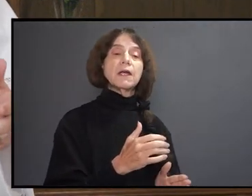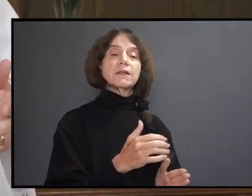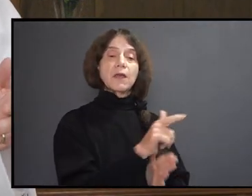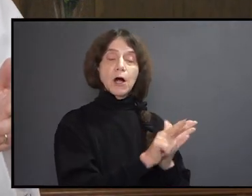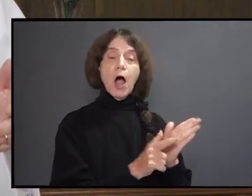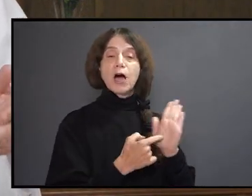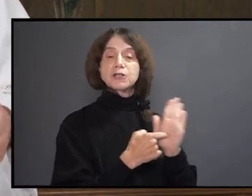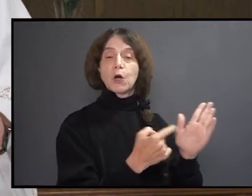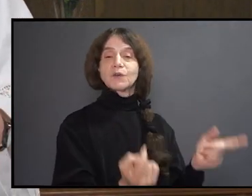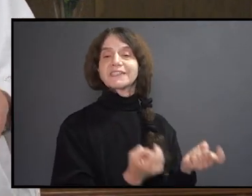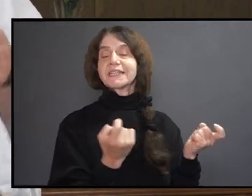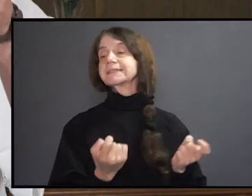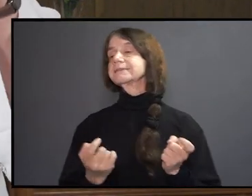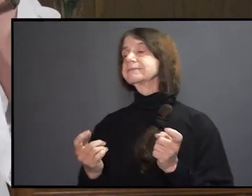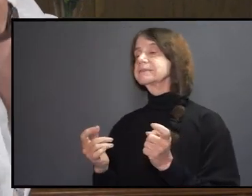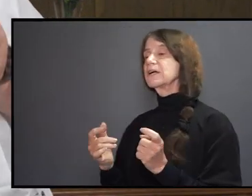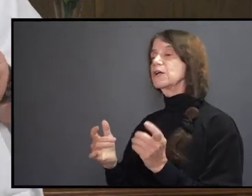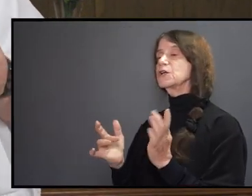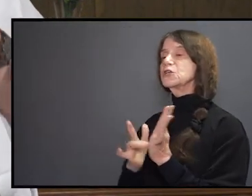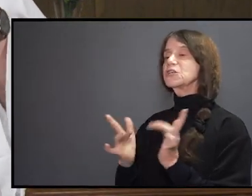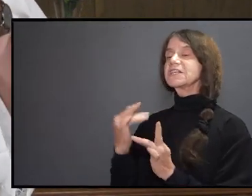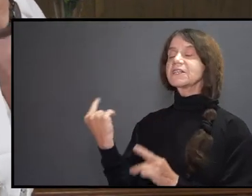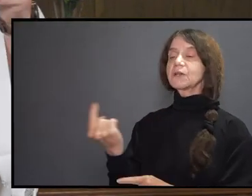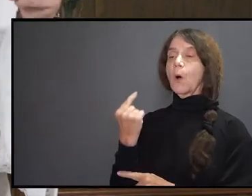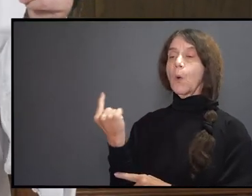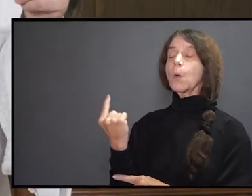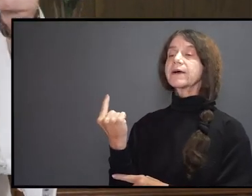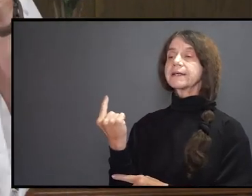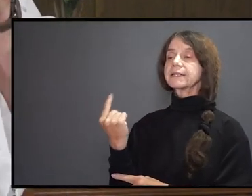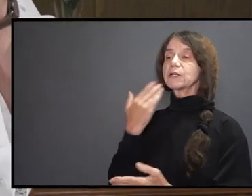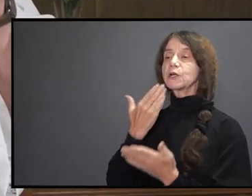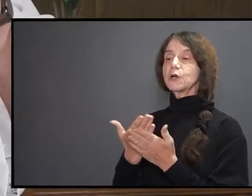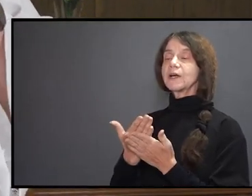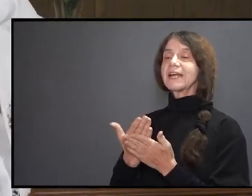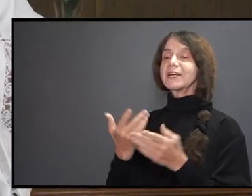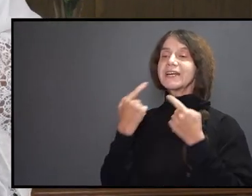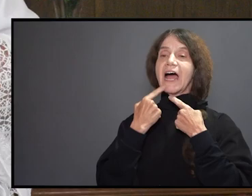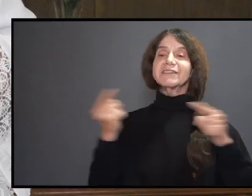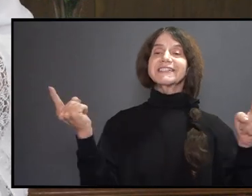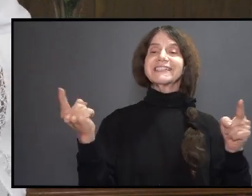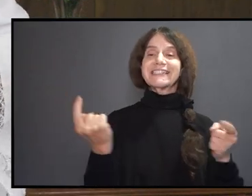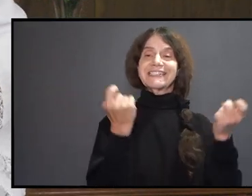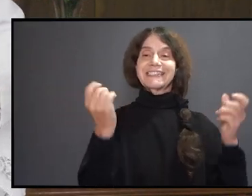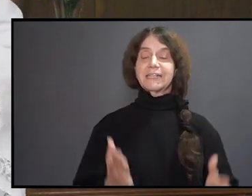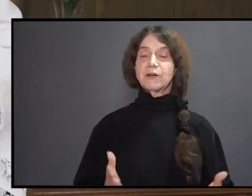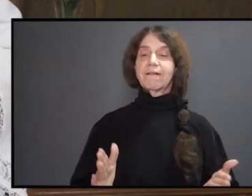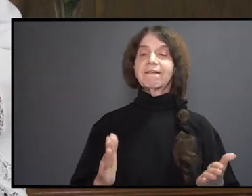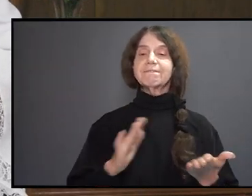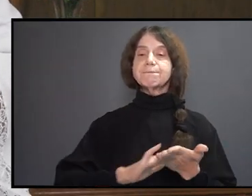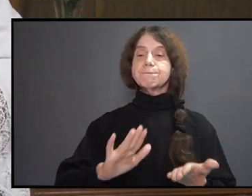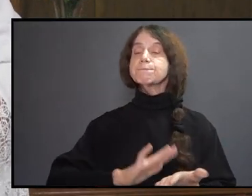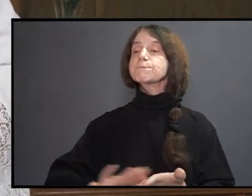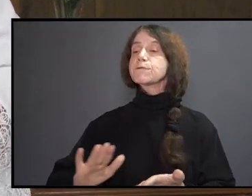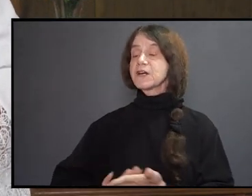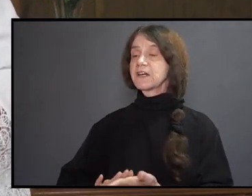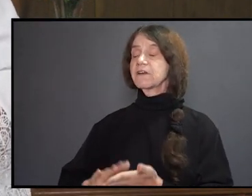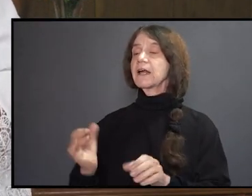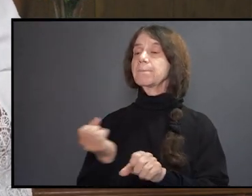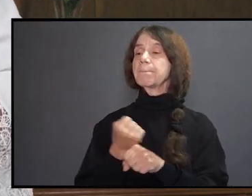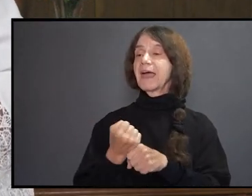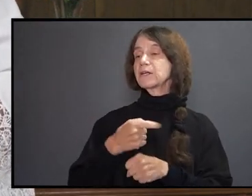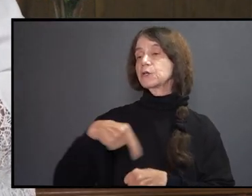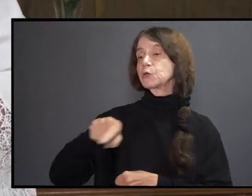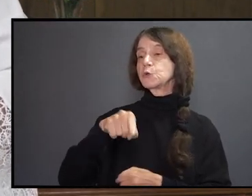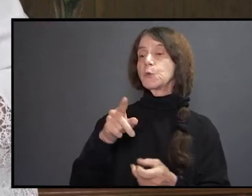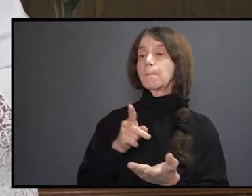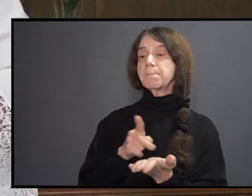who alone is good, declares sinners good. His blood shed for sinners blots out sins and purifies you in the